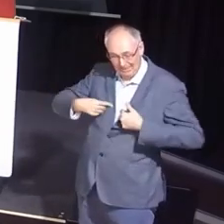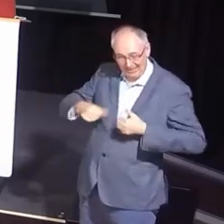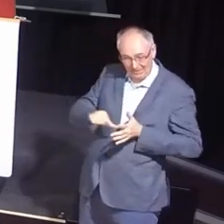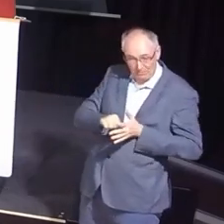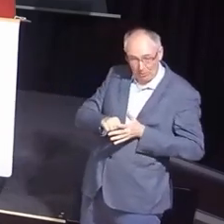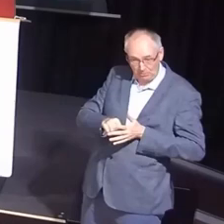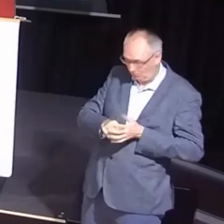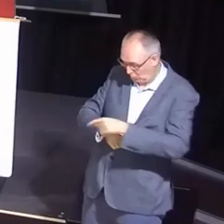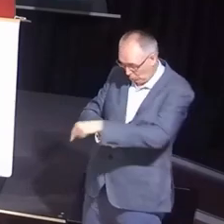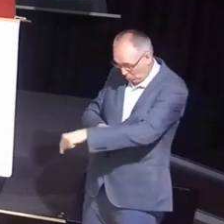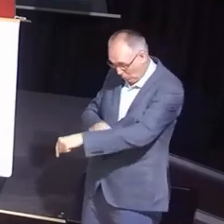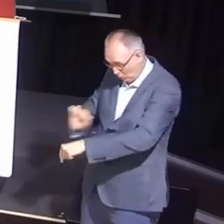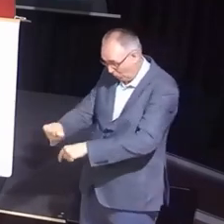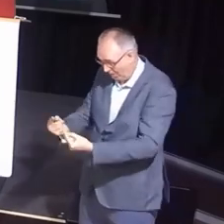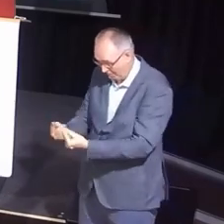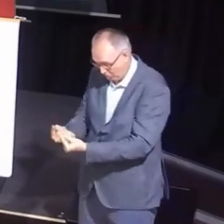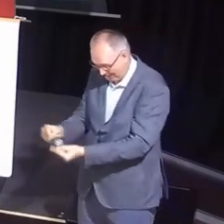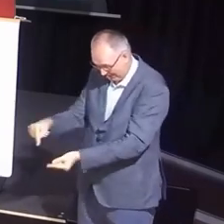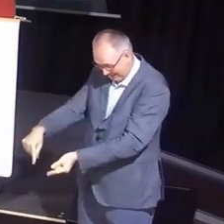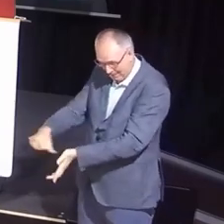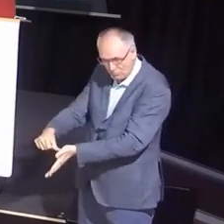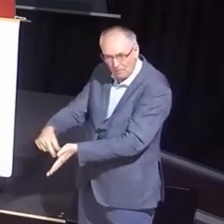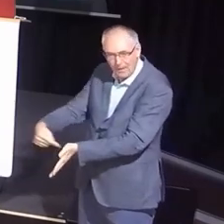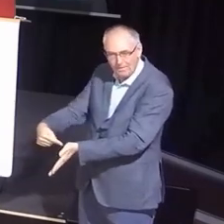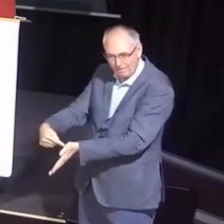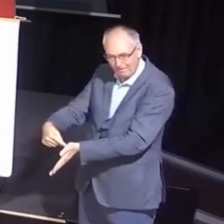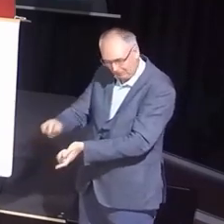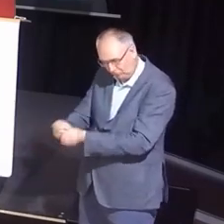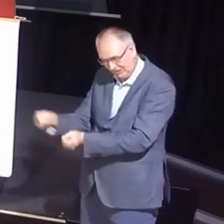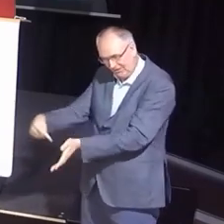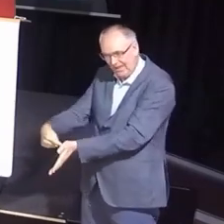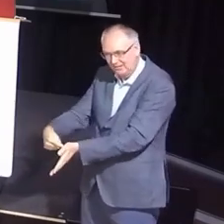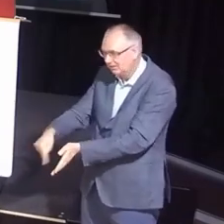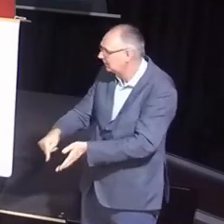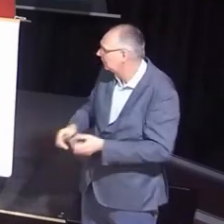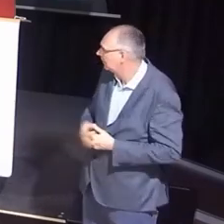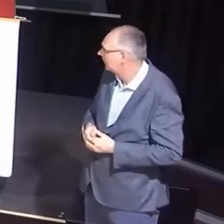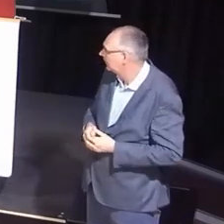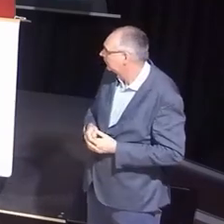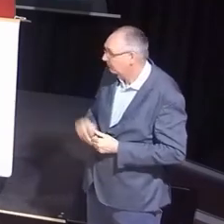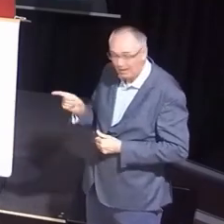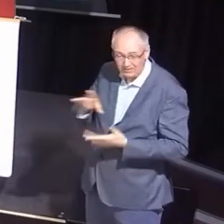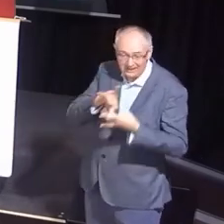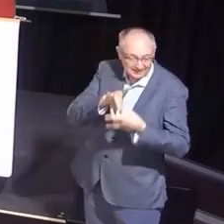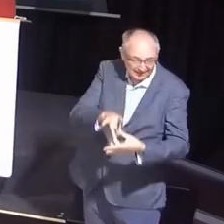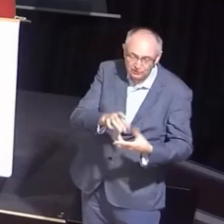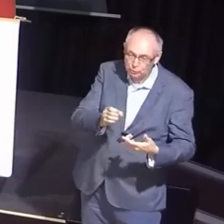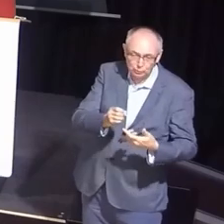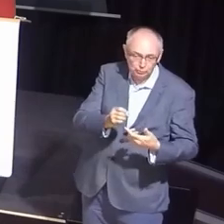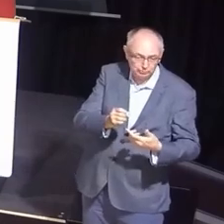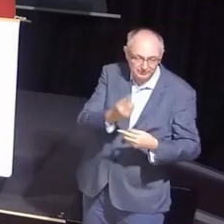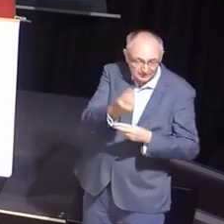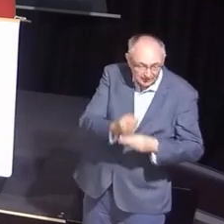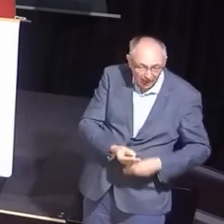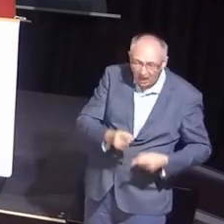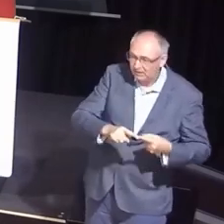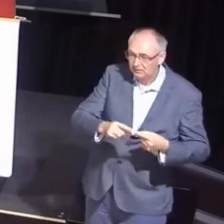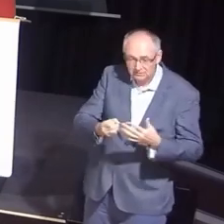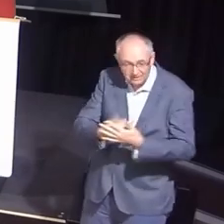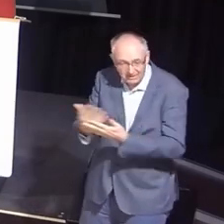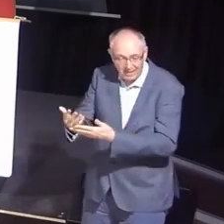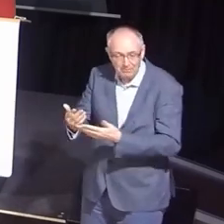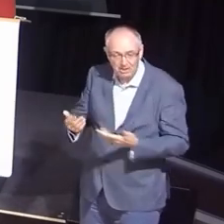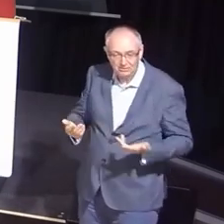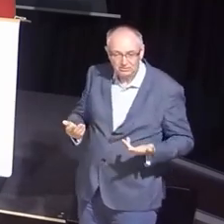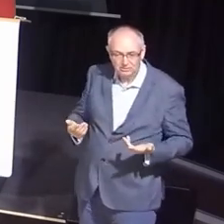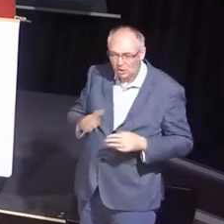being designed was really important for me just being a happier person. Yeah, and that's applicable to designers and developers as well. When you're thinking about your design problems, it's not your users